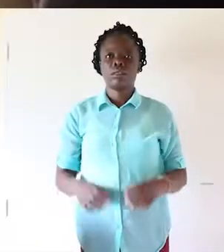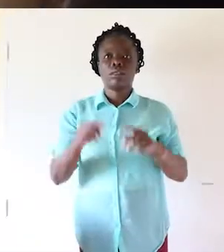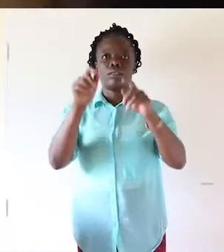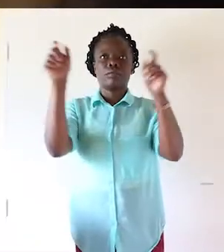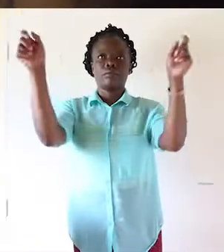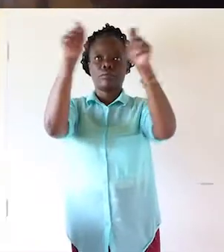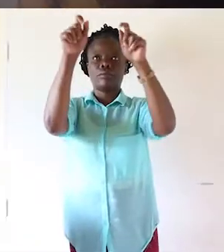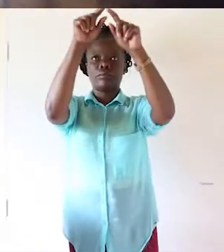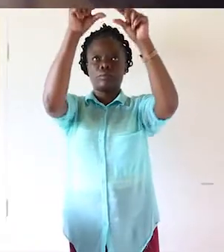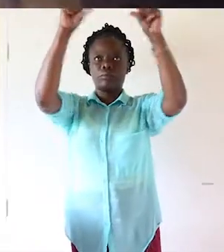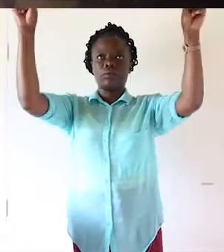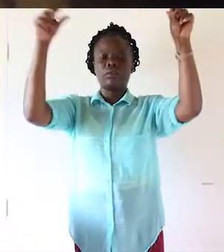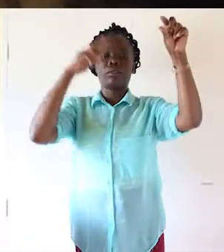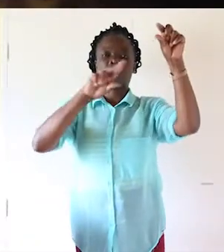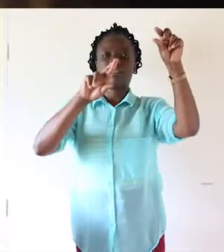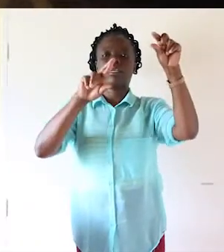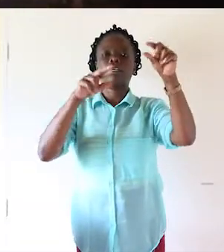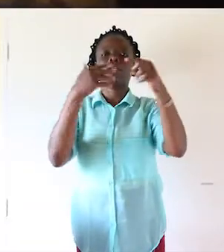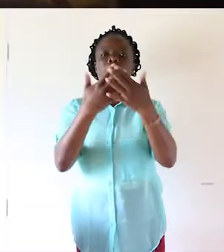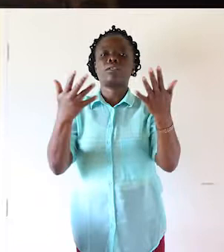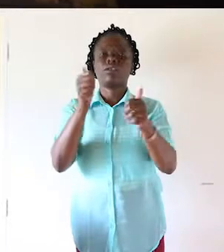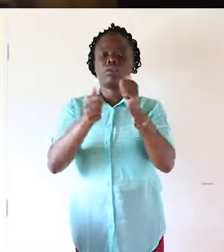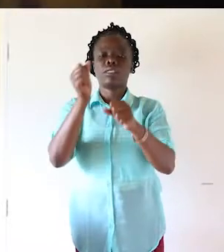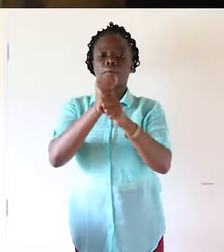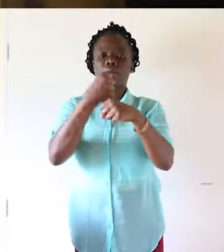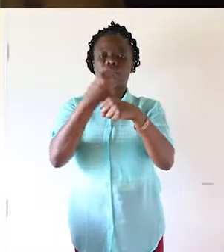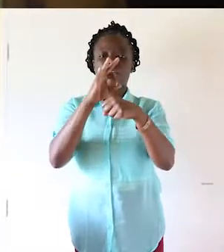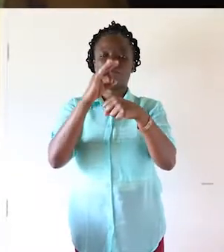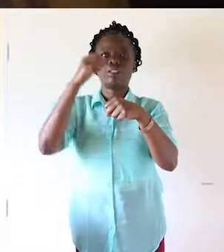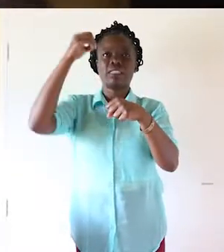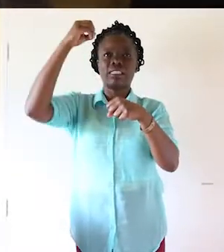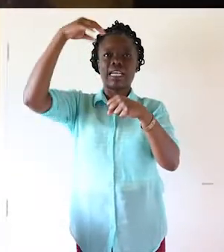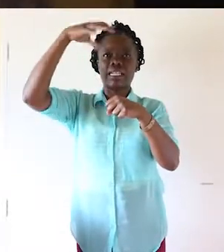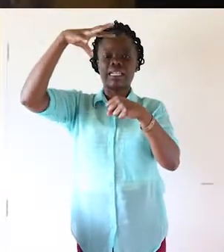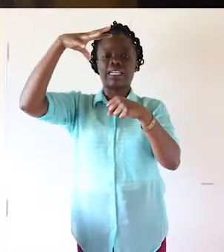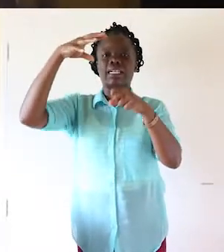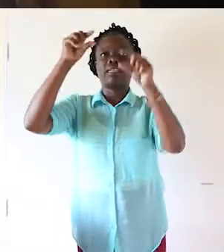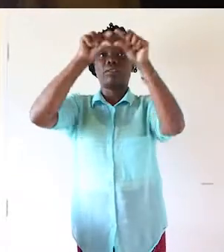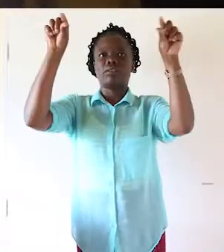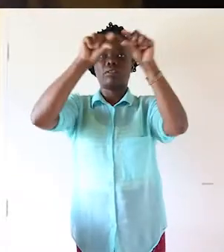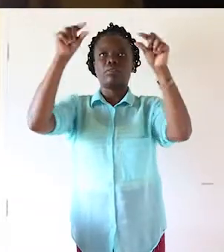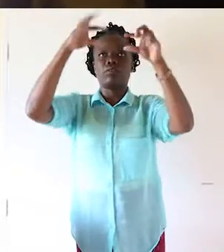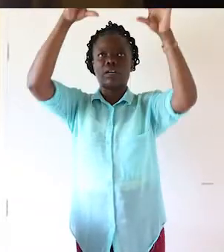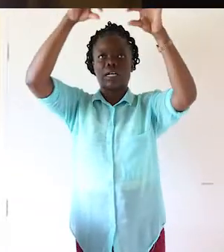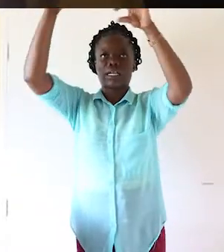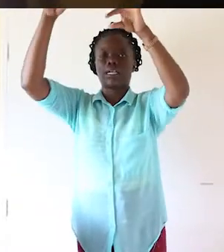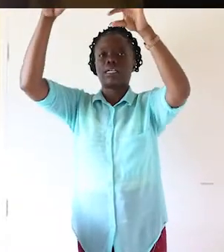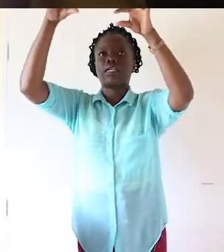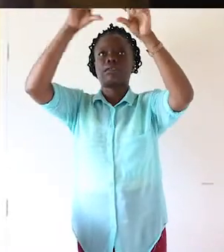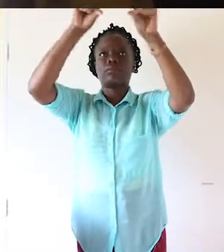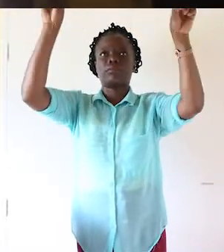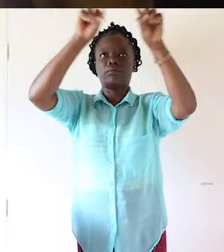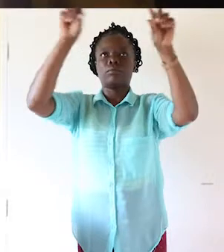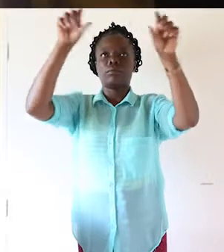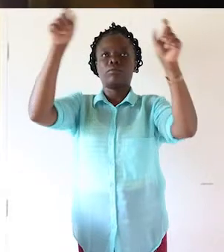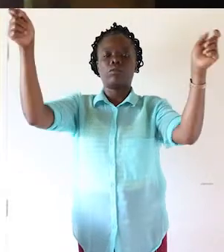Curtain rods are items made of shiny, round metal tubes used for hanging curtains and